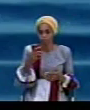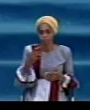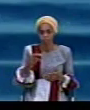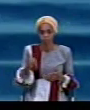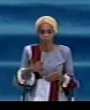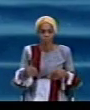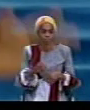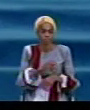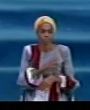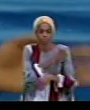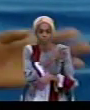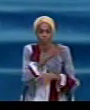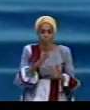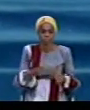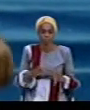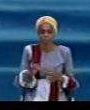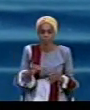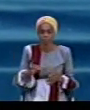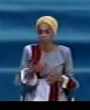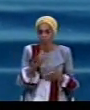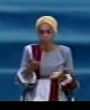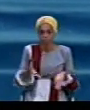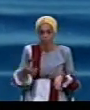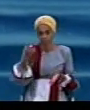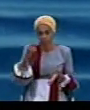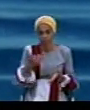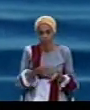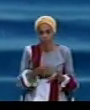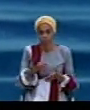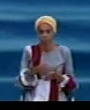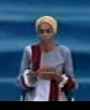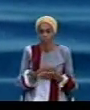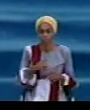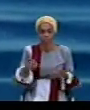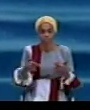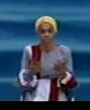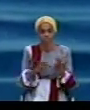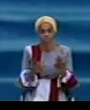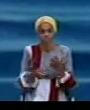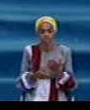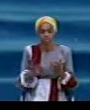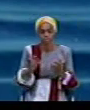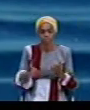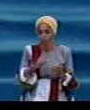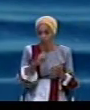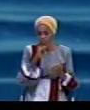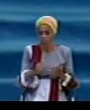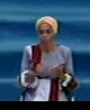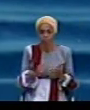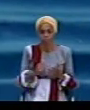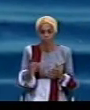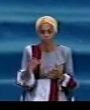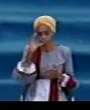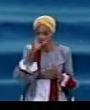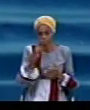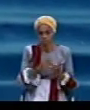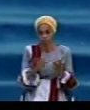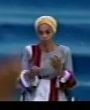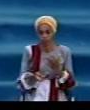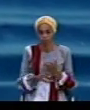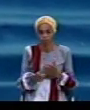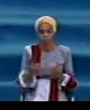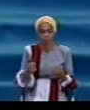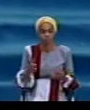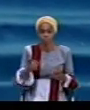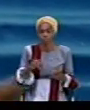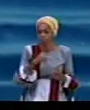"No, I'm not here for that. I'm in a hurry. I'm going to a program, and I must not miss the program." So I now said I